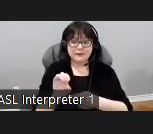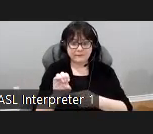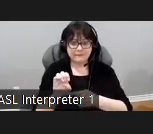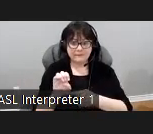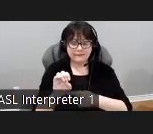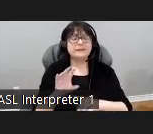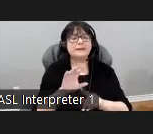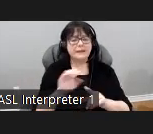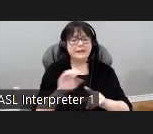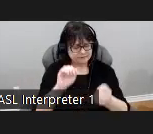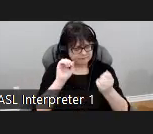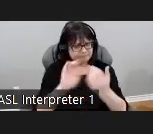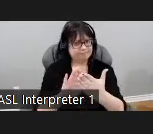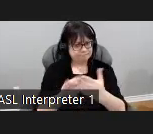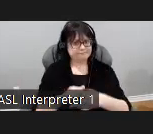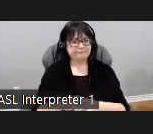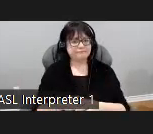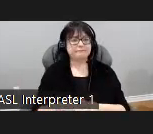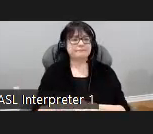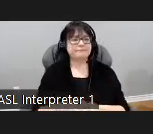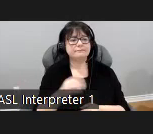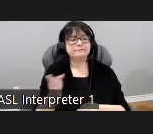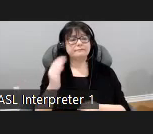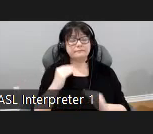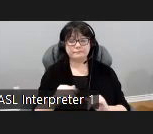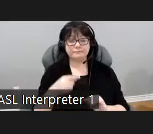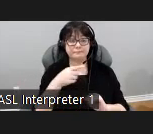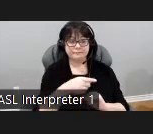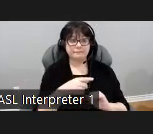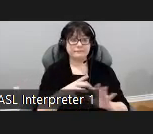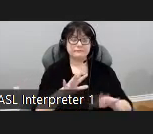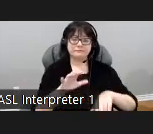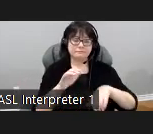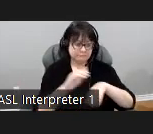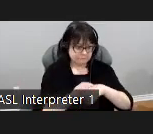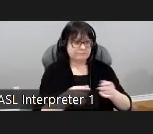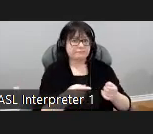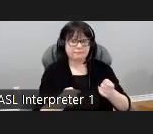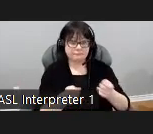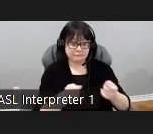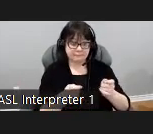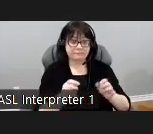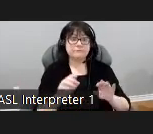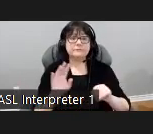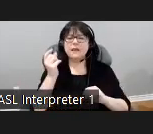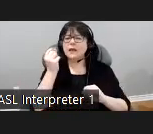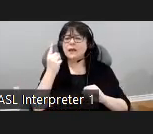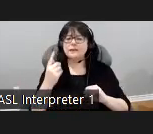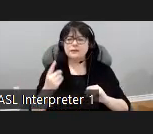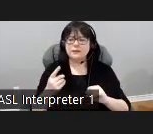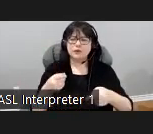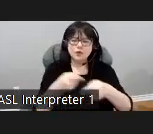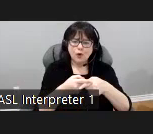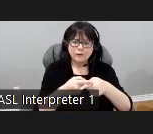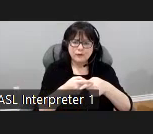way. Coercive control, understanding the difference between conflict and abuse,